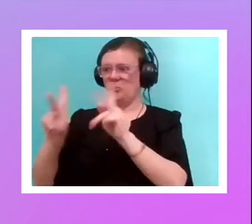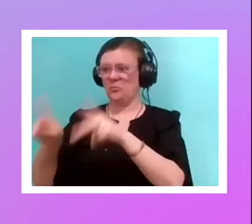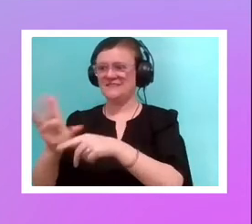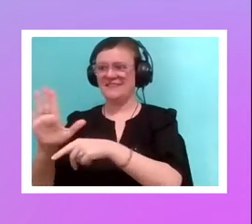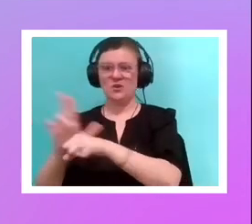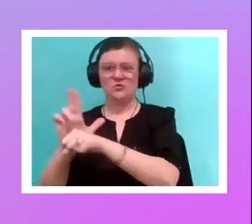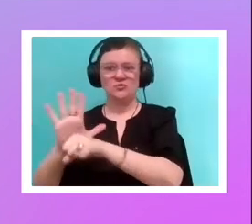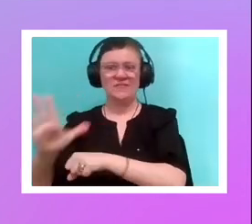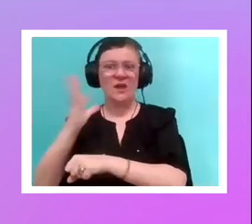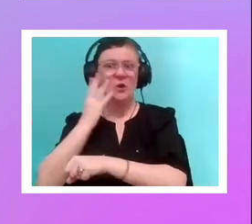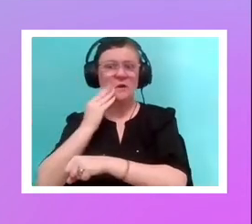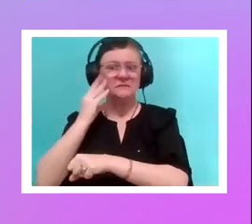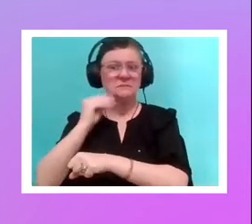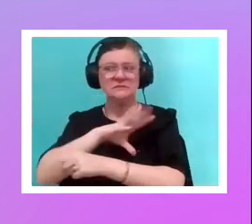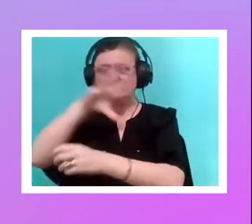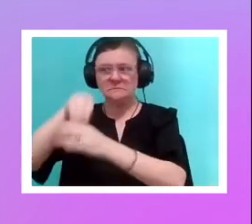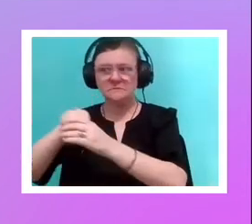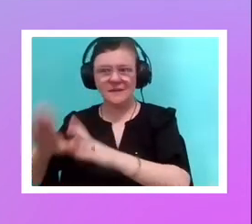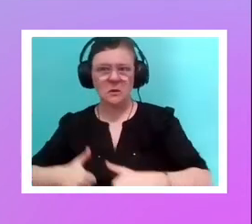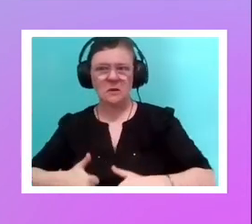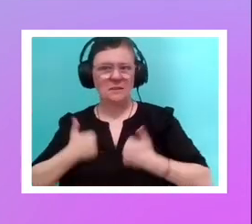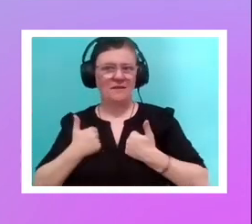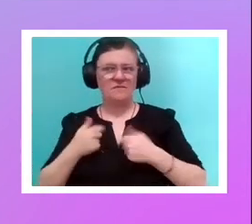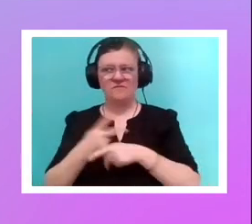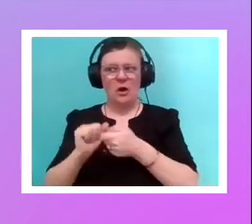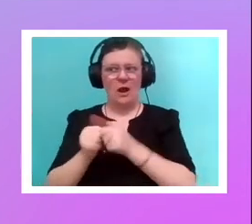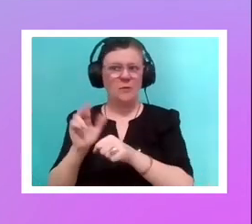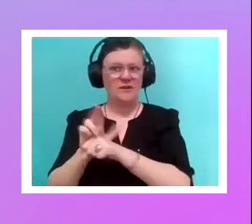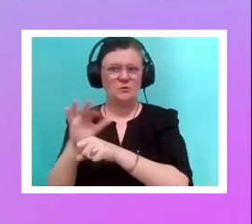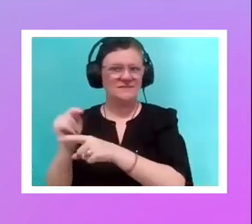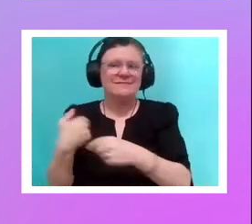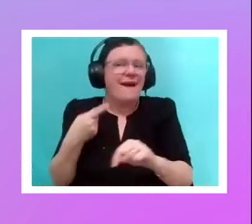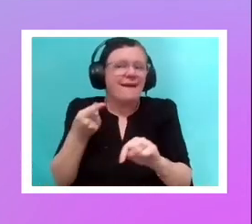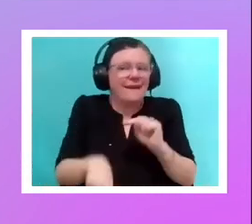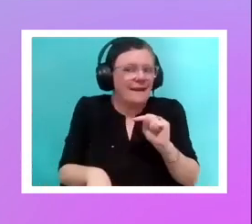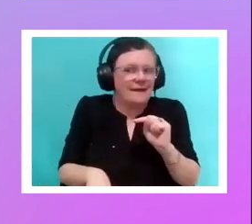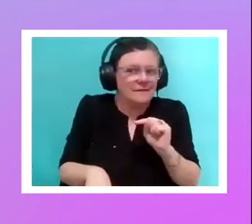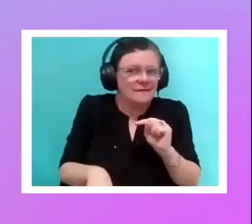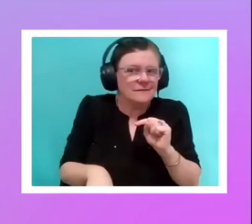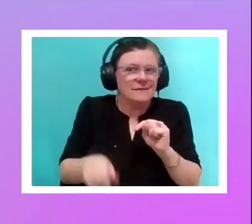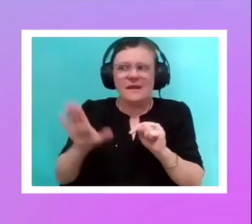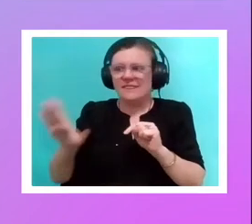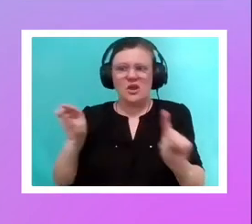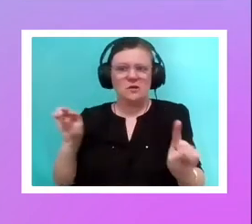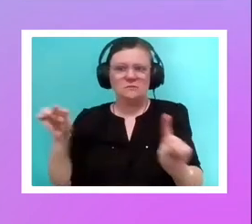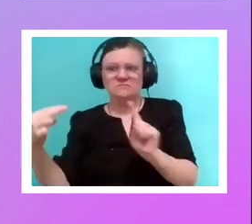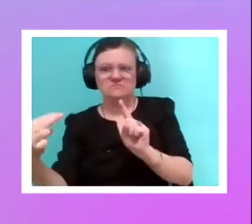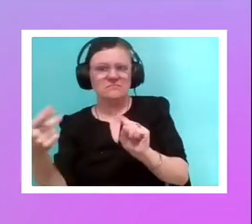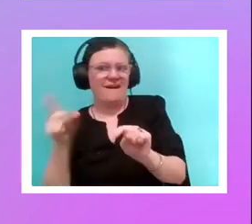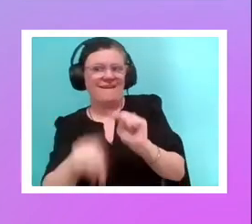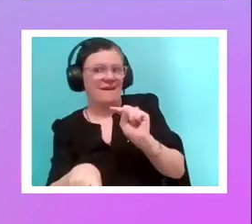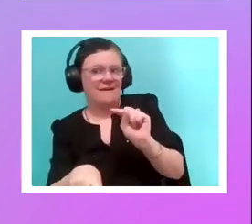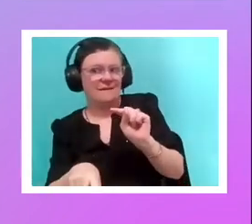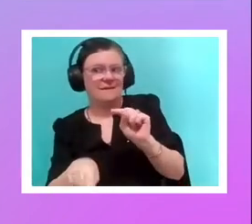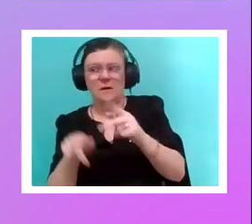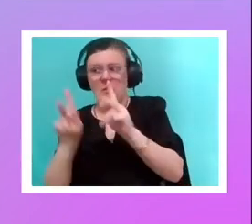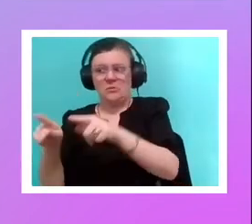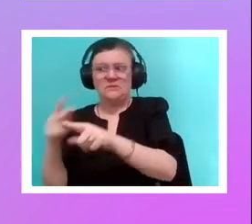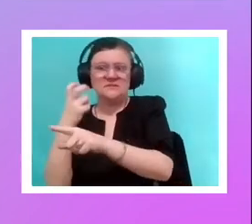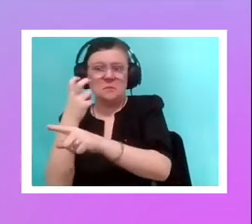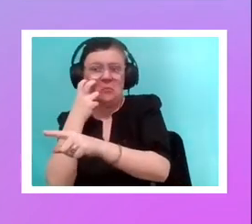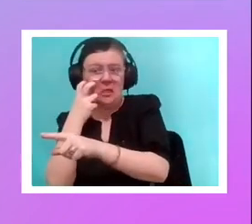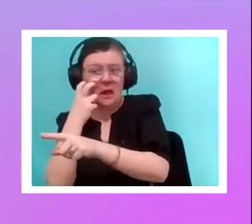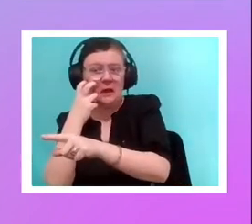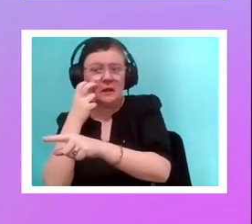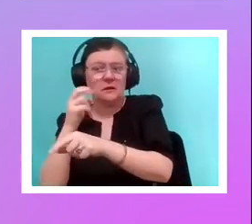user, whether they're disabled or not, will do things. I can't understand how someone who is blind uses the web. I can